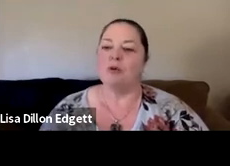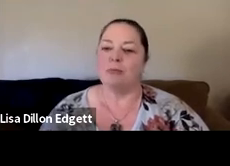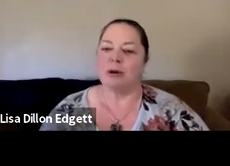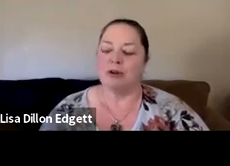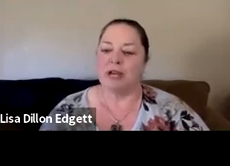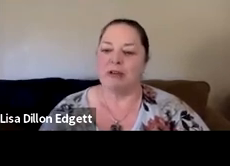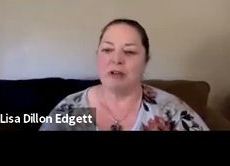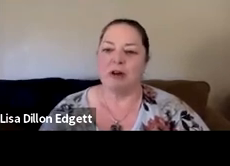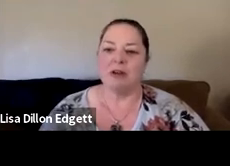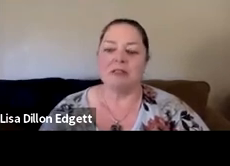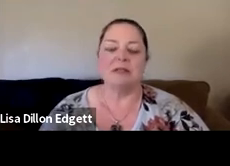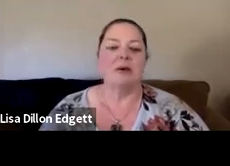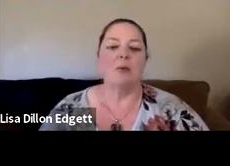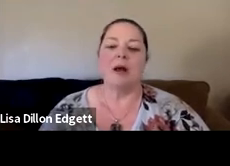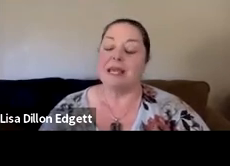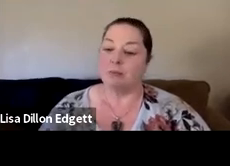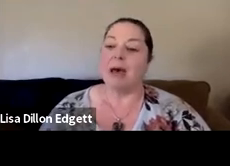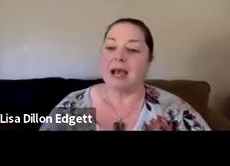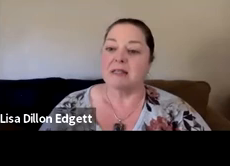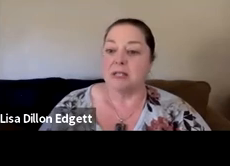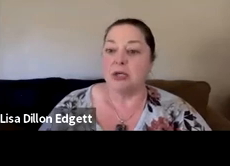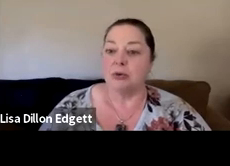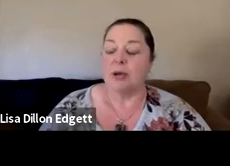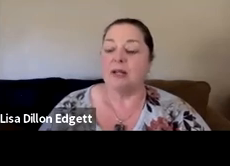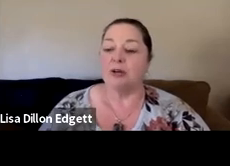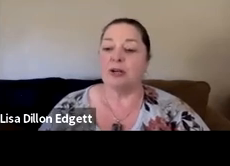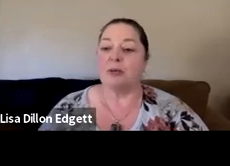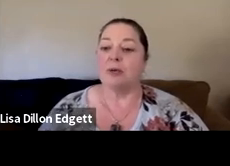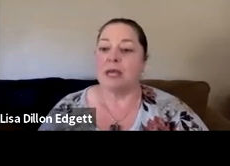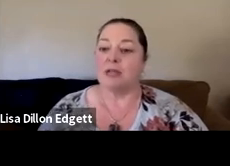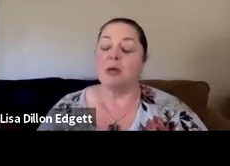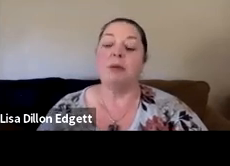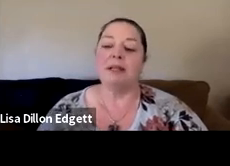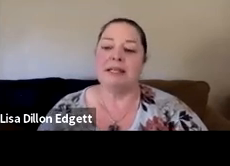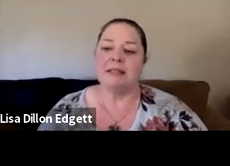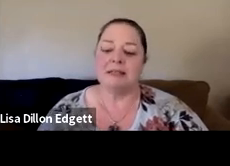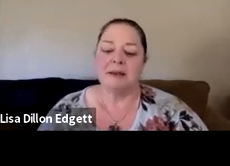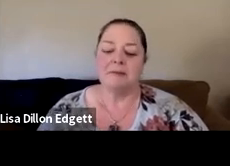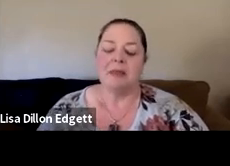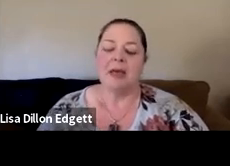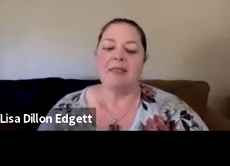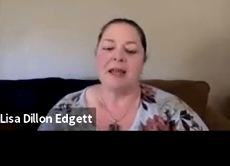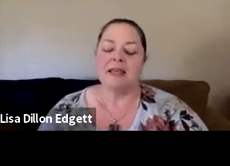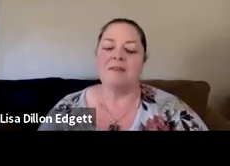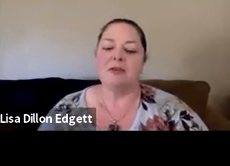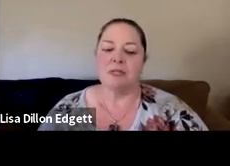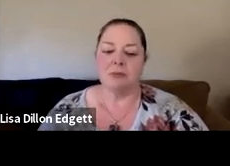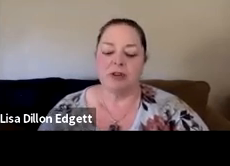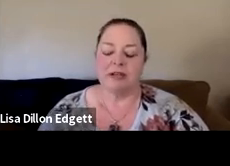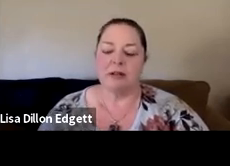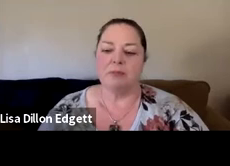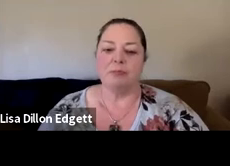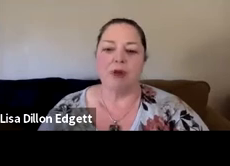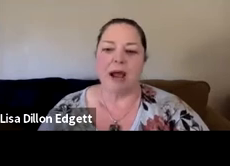learning more about your hearing loss, what impacts you and your communication abilities, and then giving you